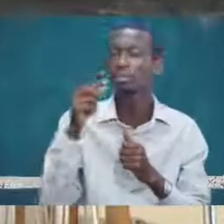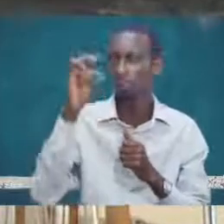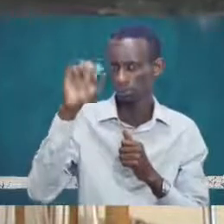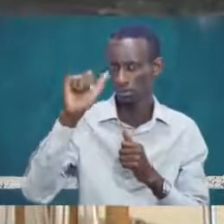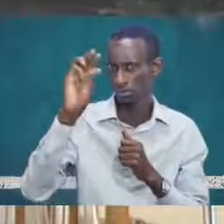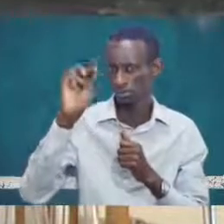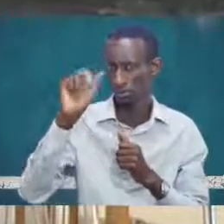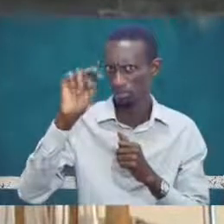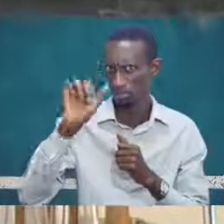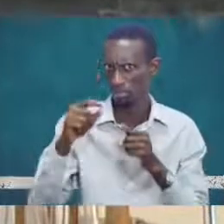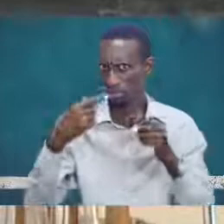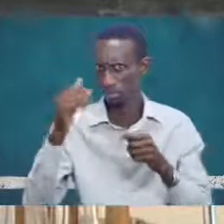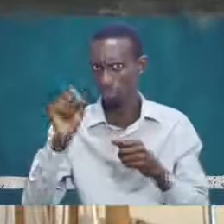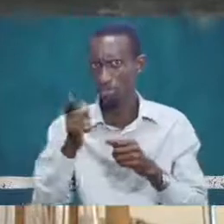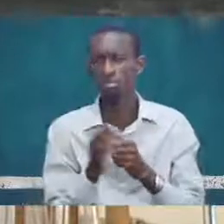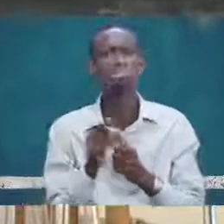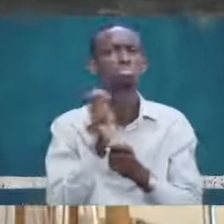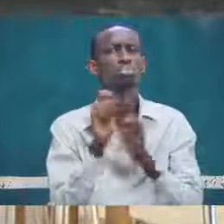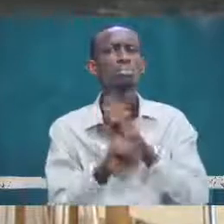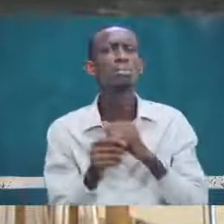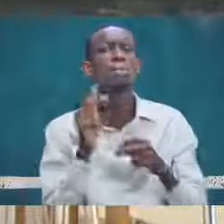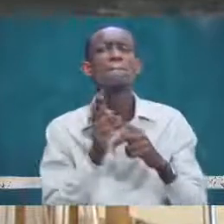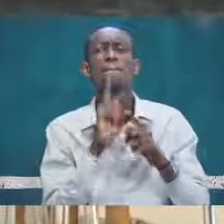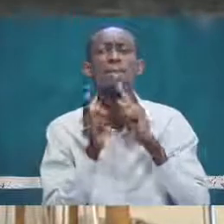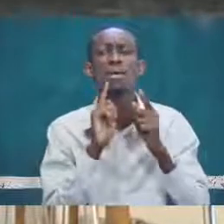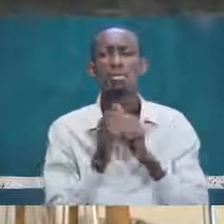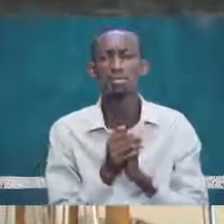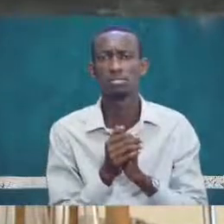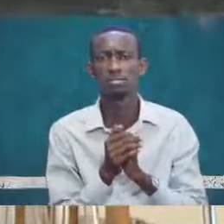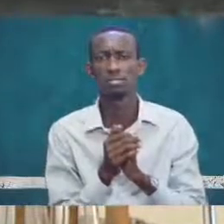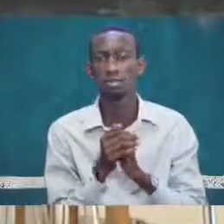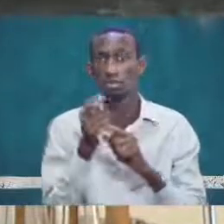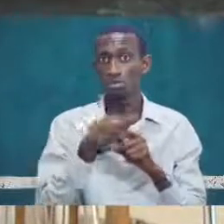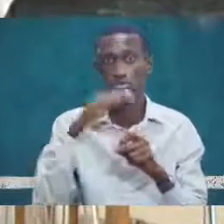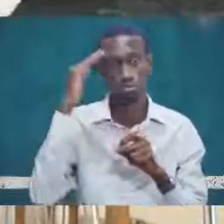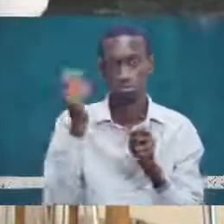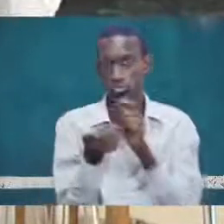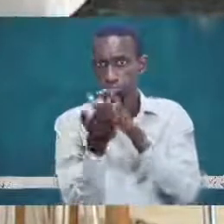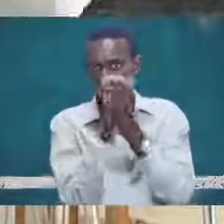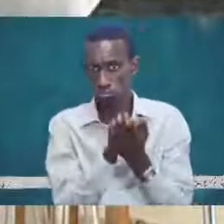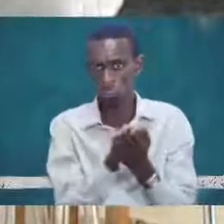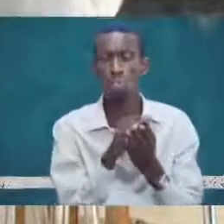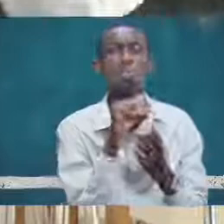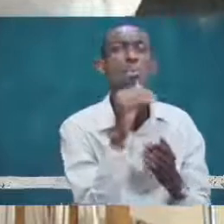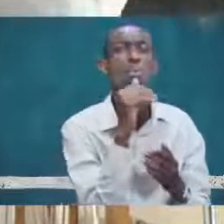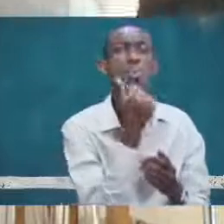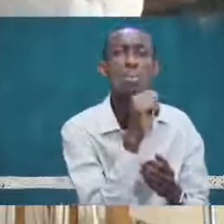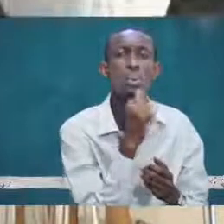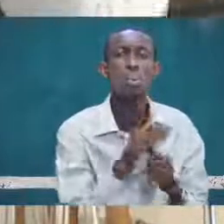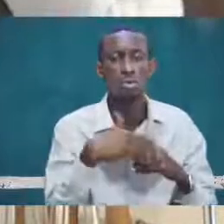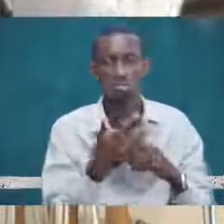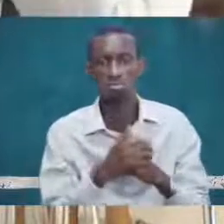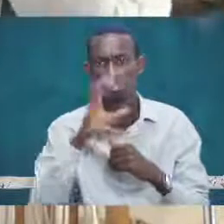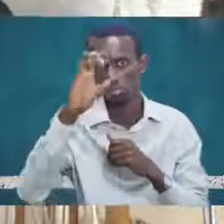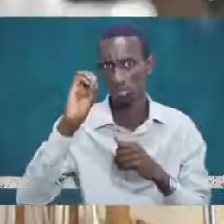one that turns the pink litmus paper to blue, and then you have the carbon dioxide,